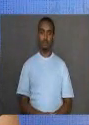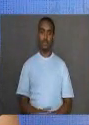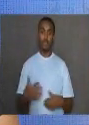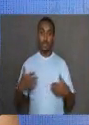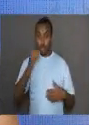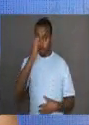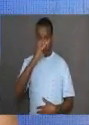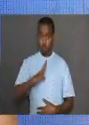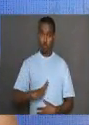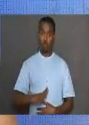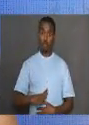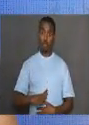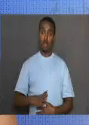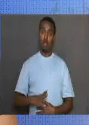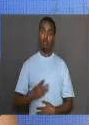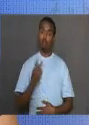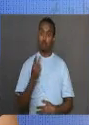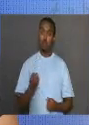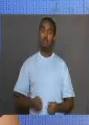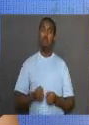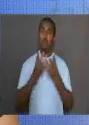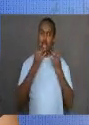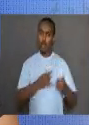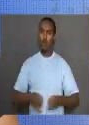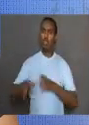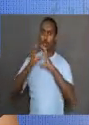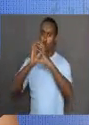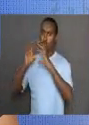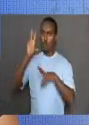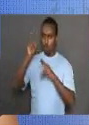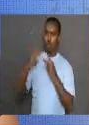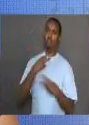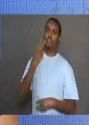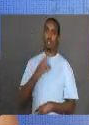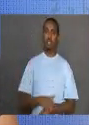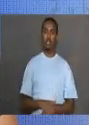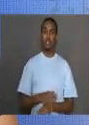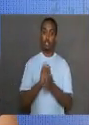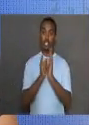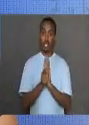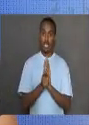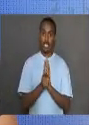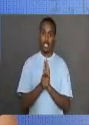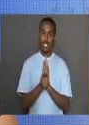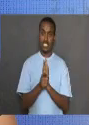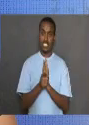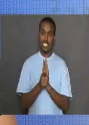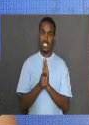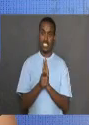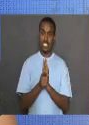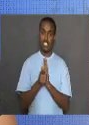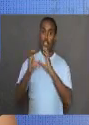Human beings also have many ways to communicate non-verbally, such as